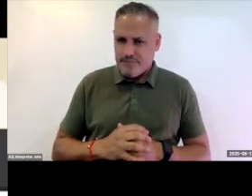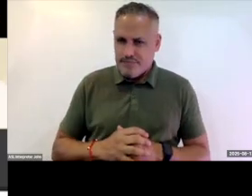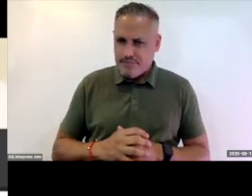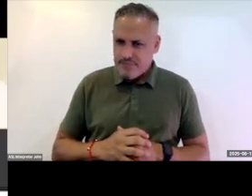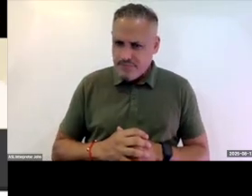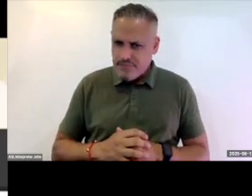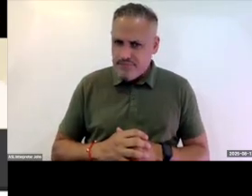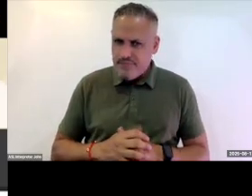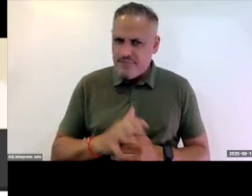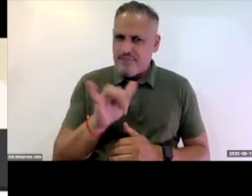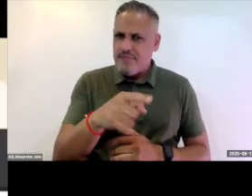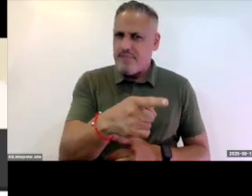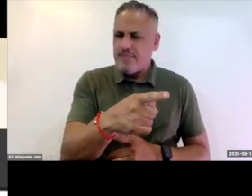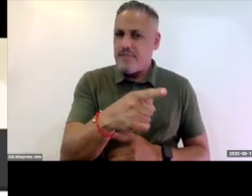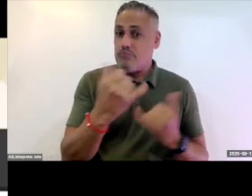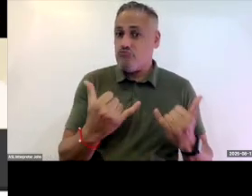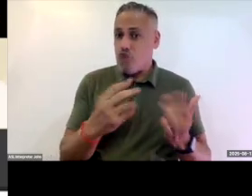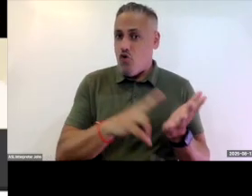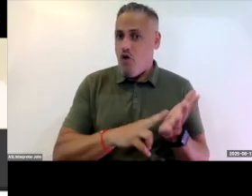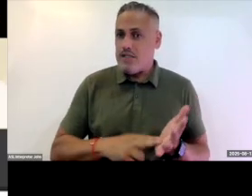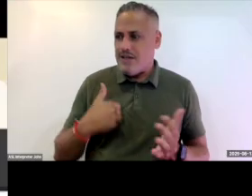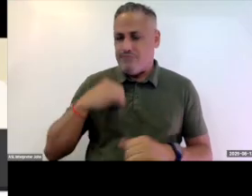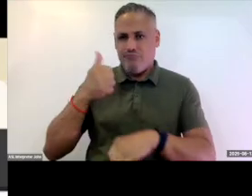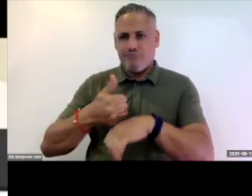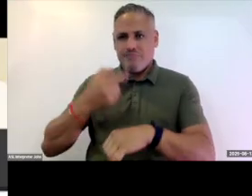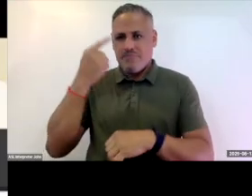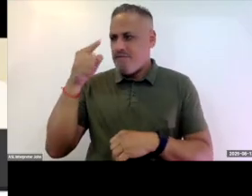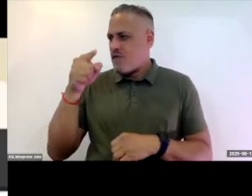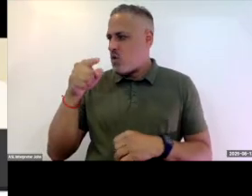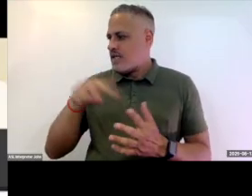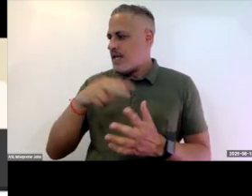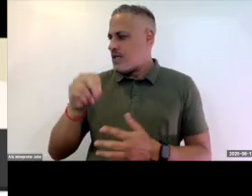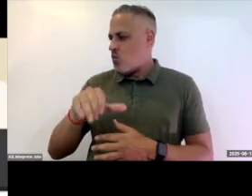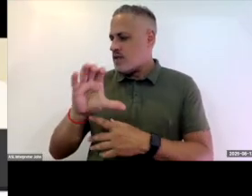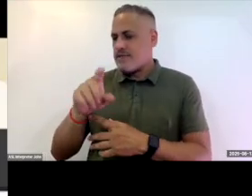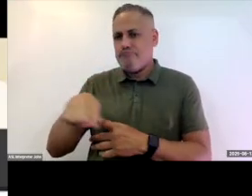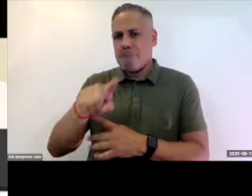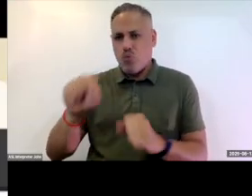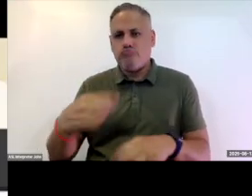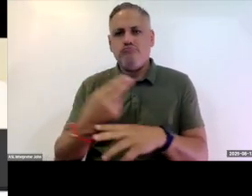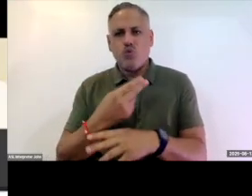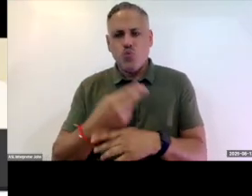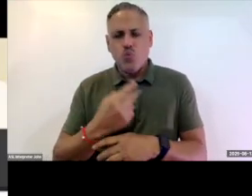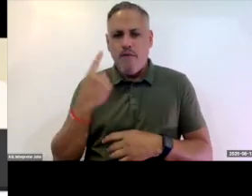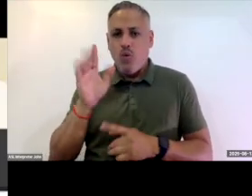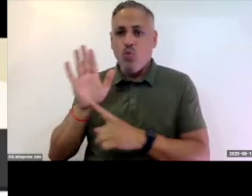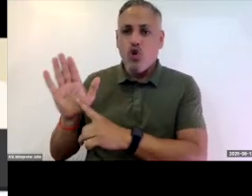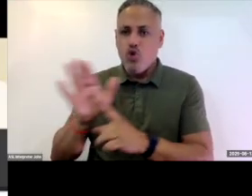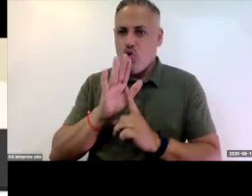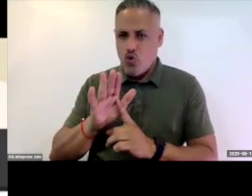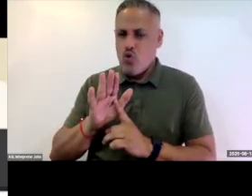so this is the current contract that I created for Dance.NYC that you can utilize for